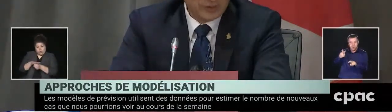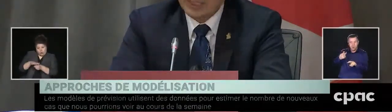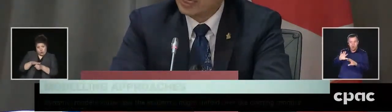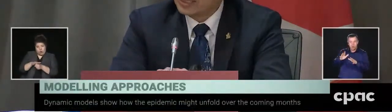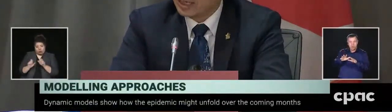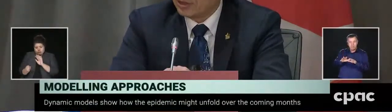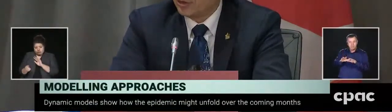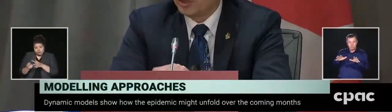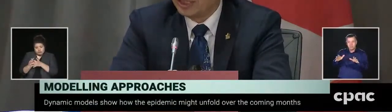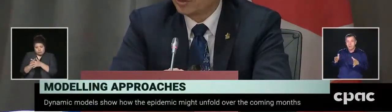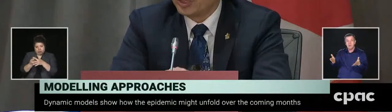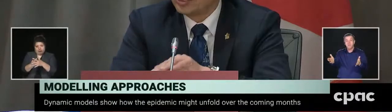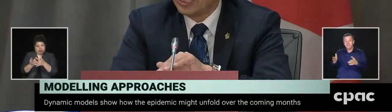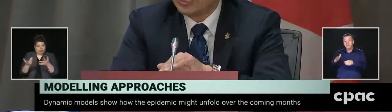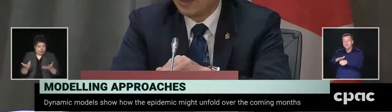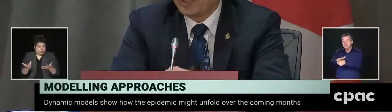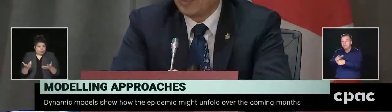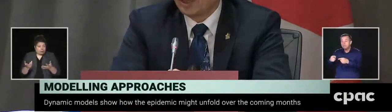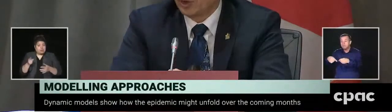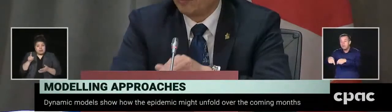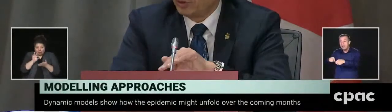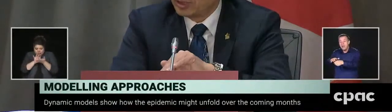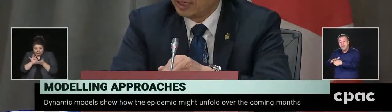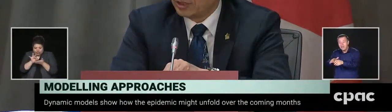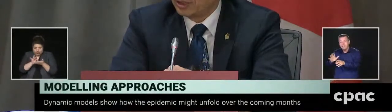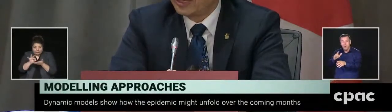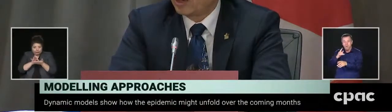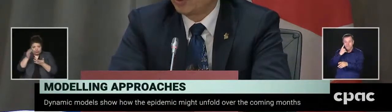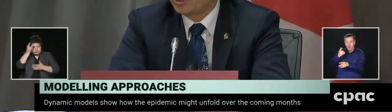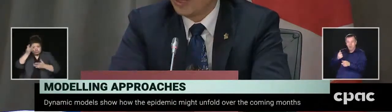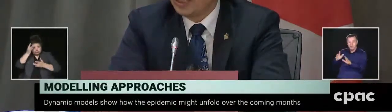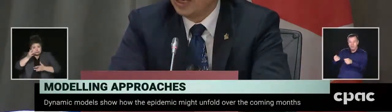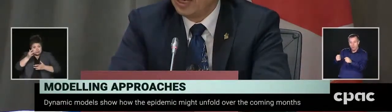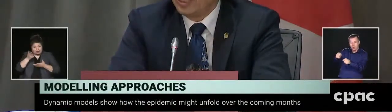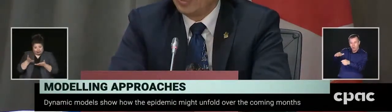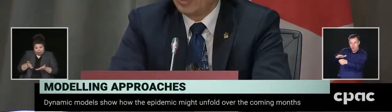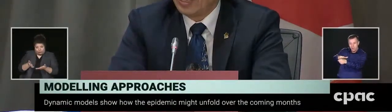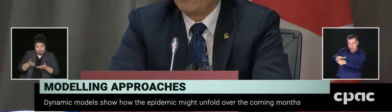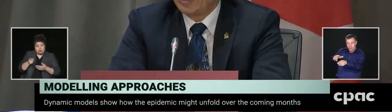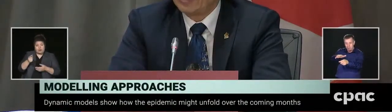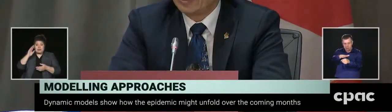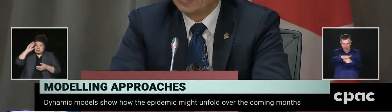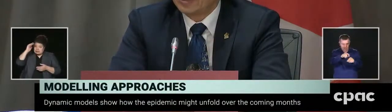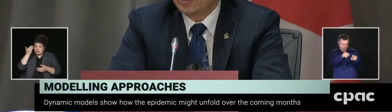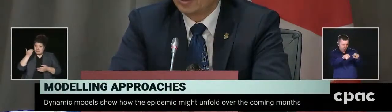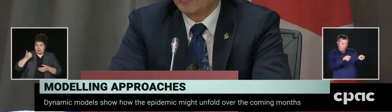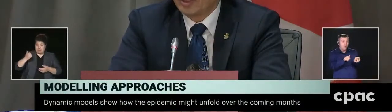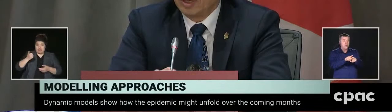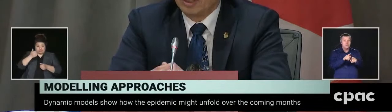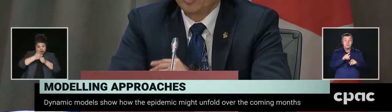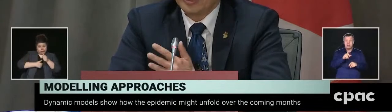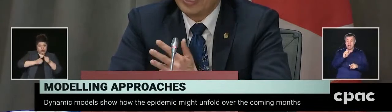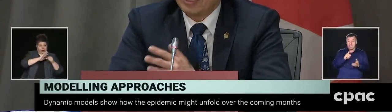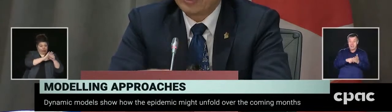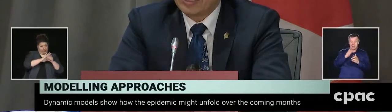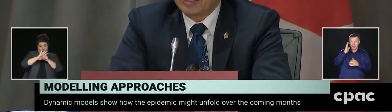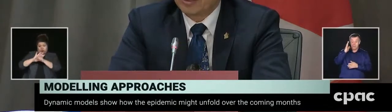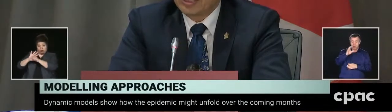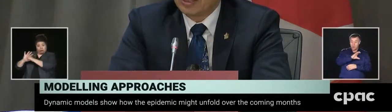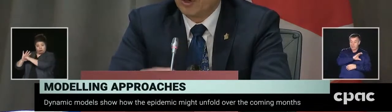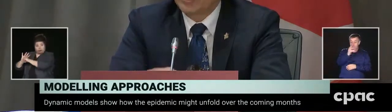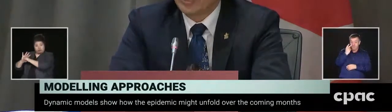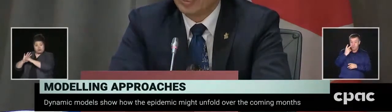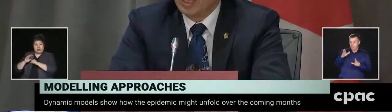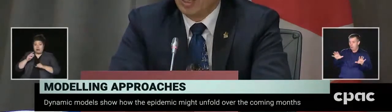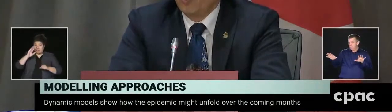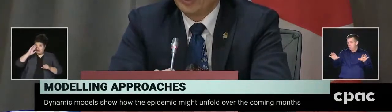as hopefully we say as a country or in each region, as the epidemic curve looks like it's on the downward trend, have that sort of a good analysis